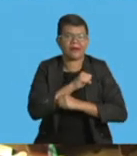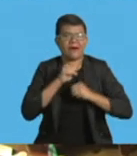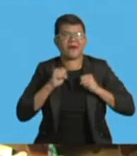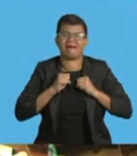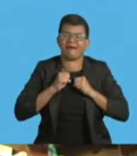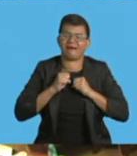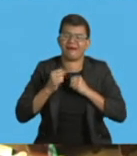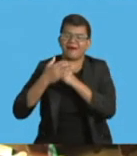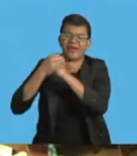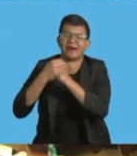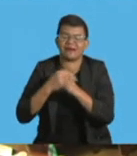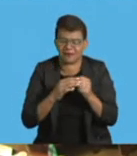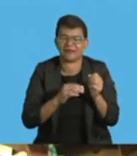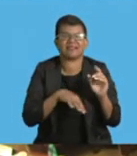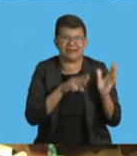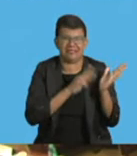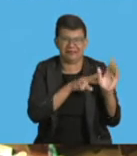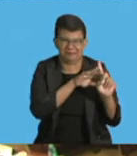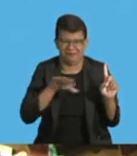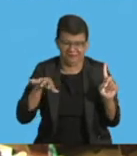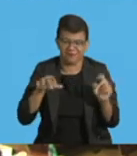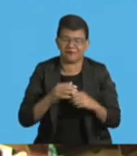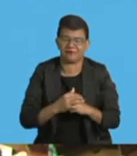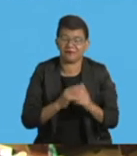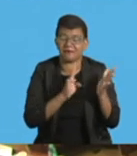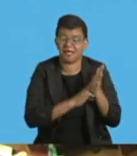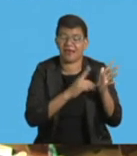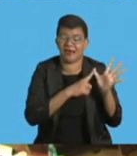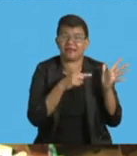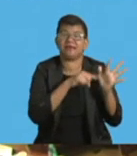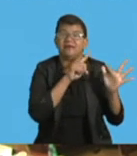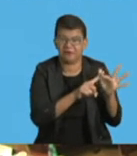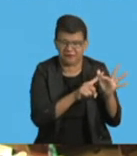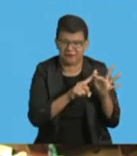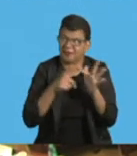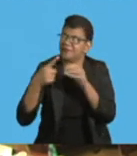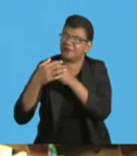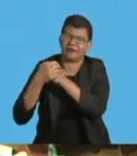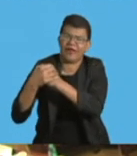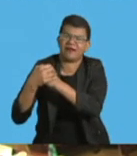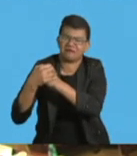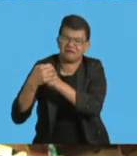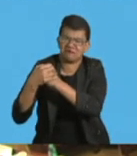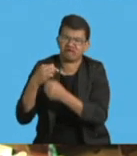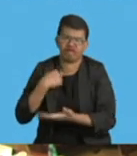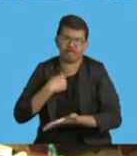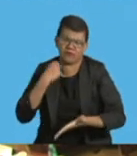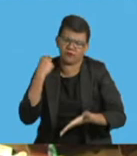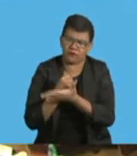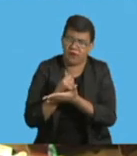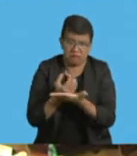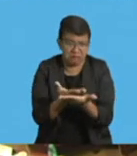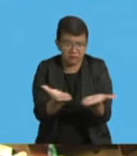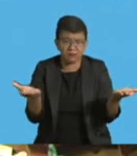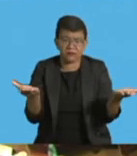other without causing lasting offence. And I can certainly assure the House that I will be seeking common ground